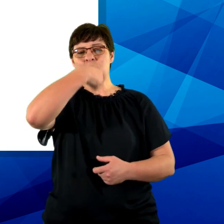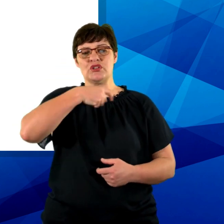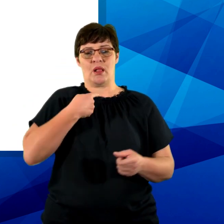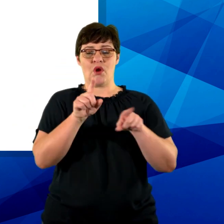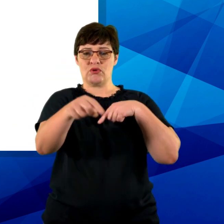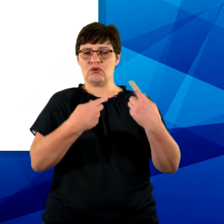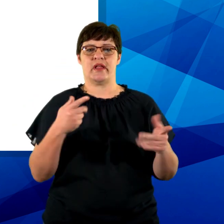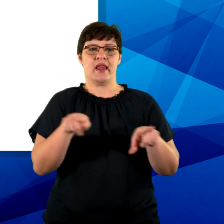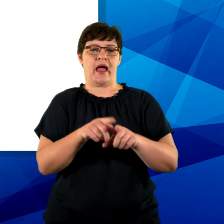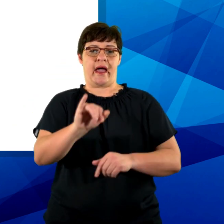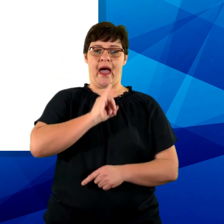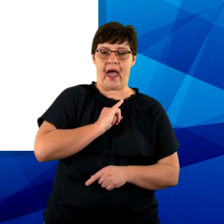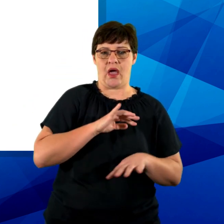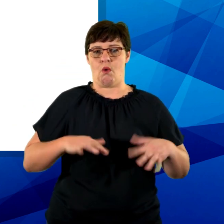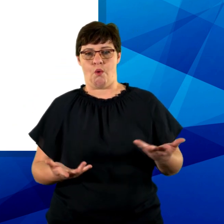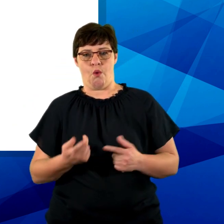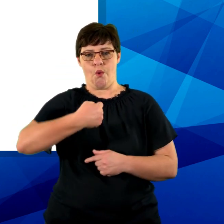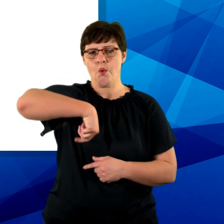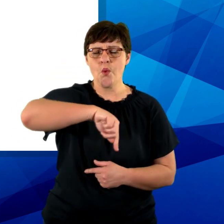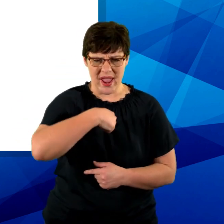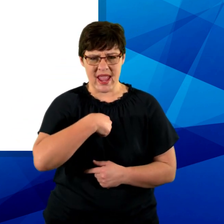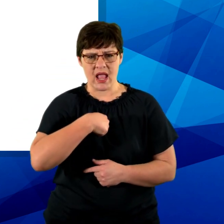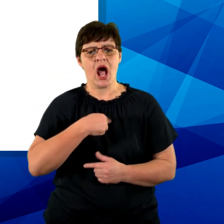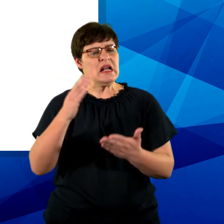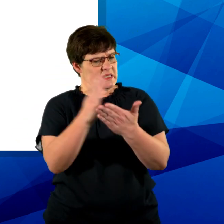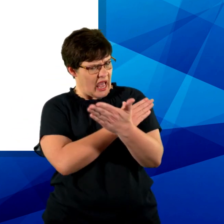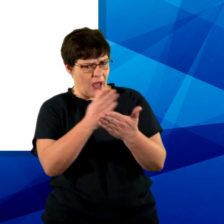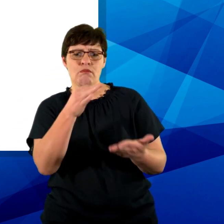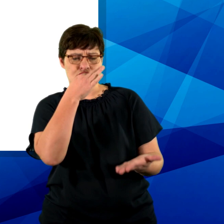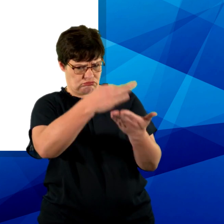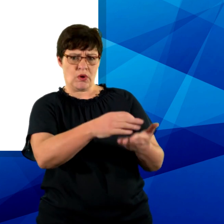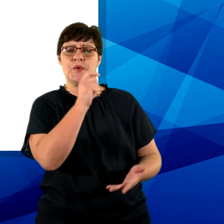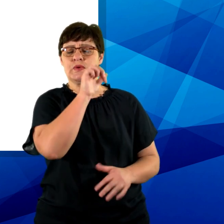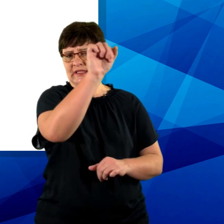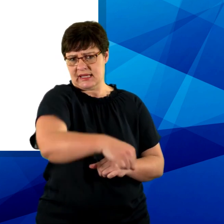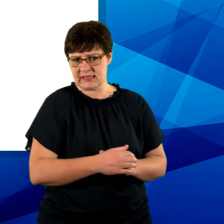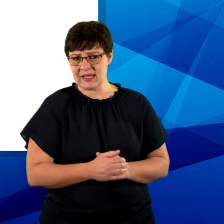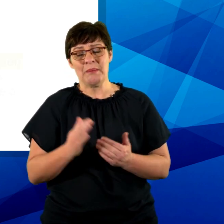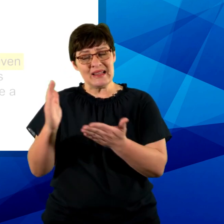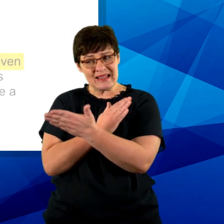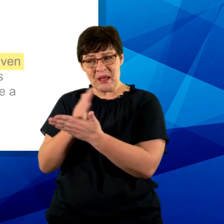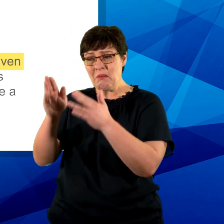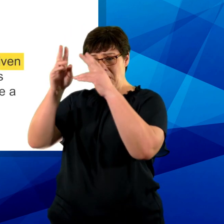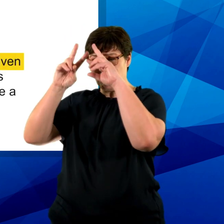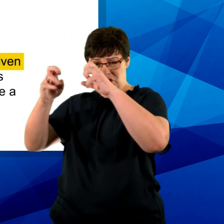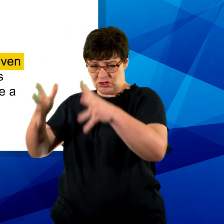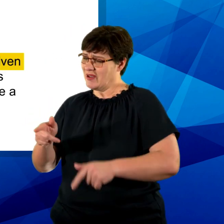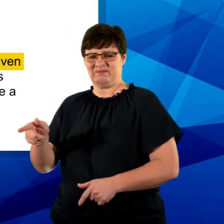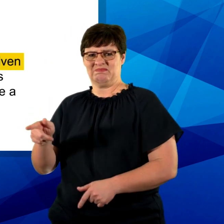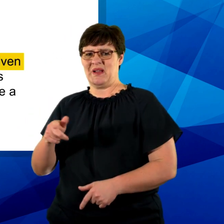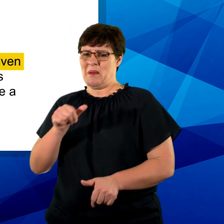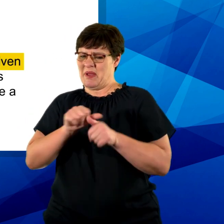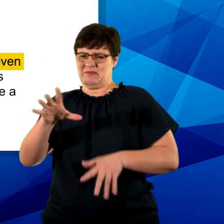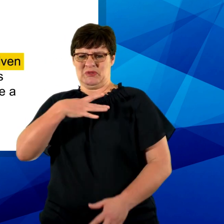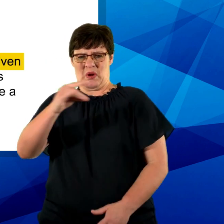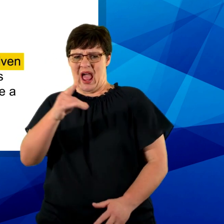as I or we, is recommended in certain circumstances, while some researchers steer clear of